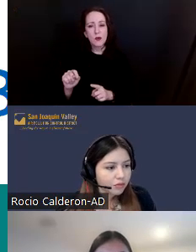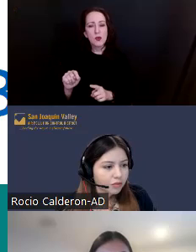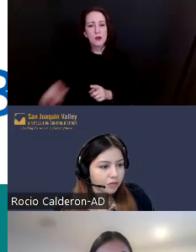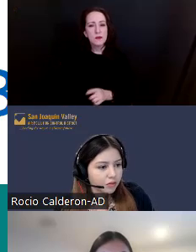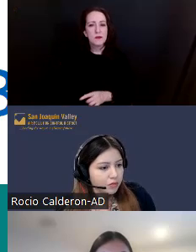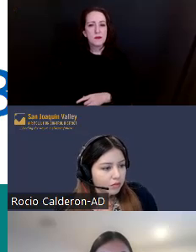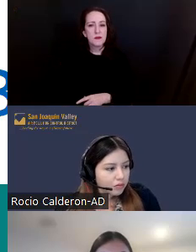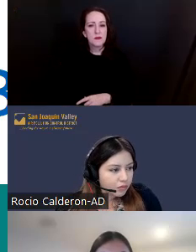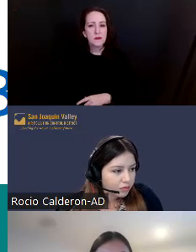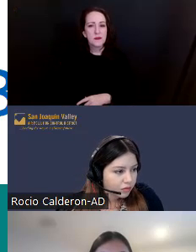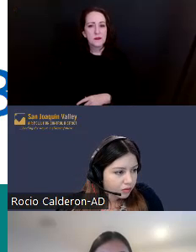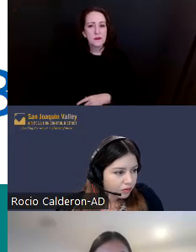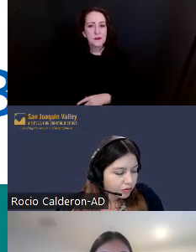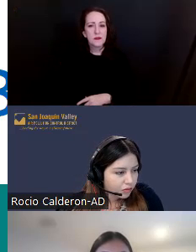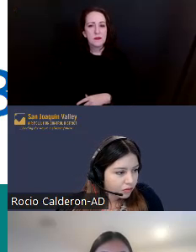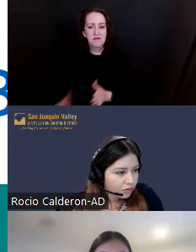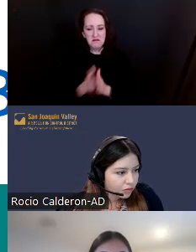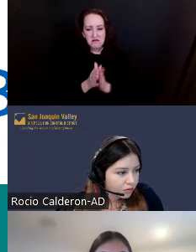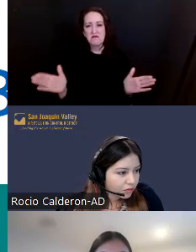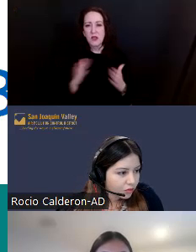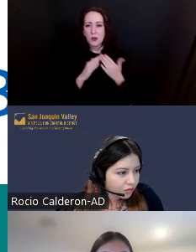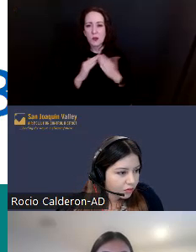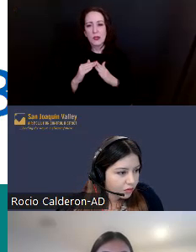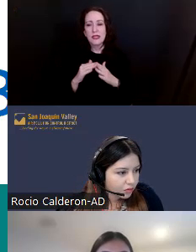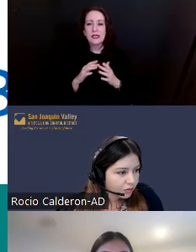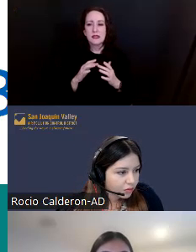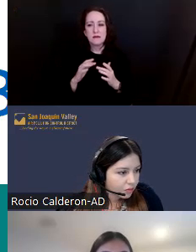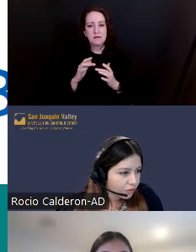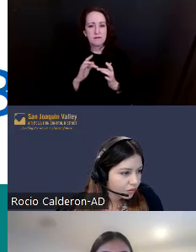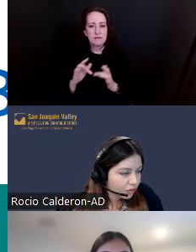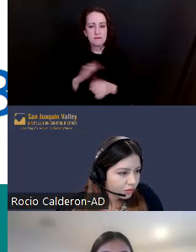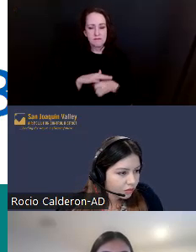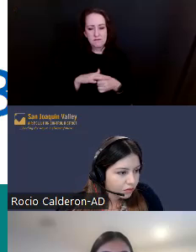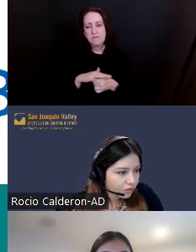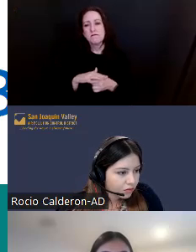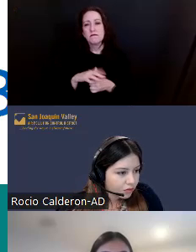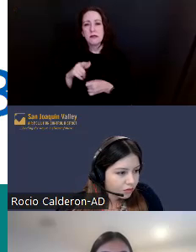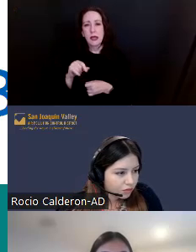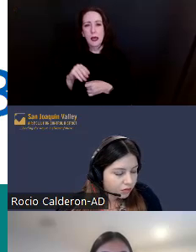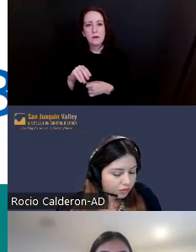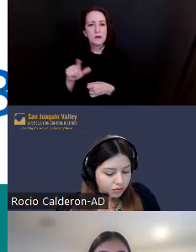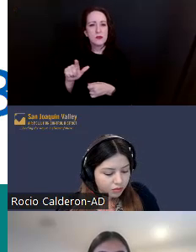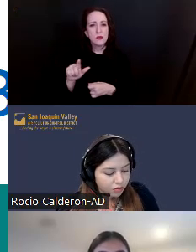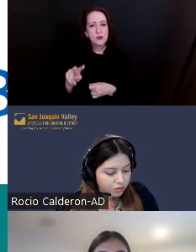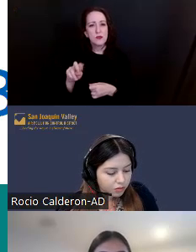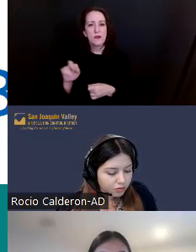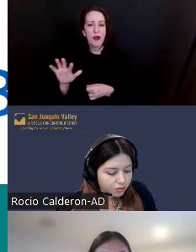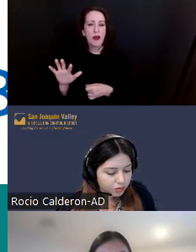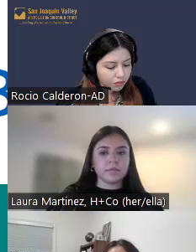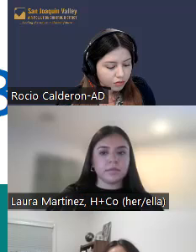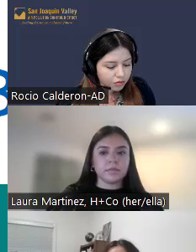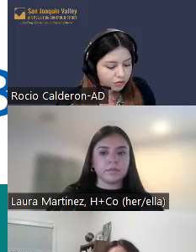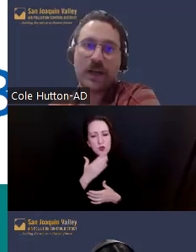are across all community sites, most days, PM 2.5 concentrations measured in the good or